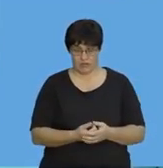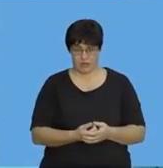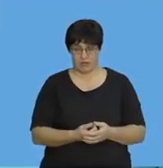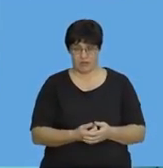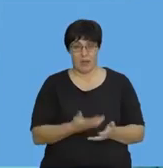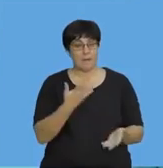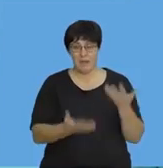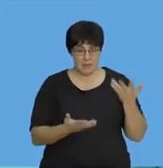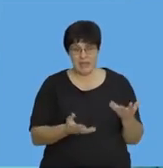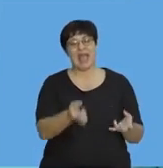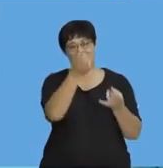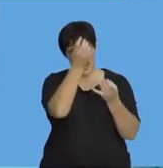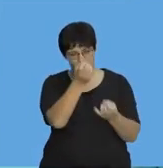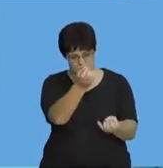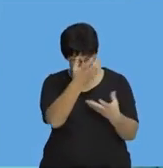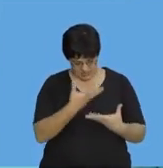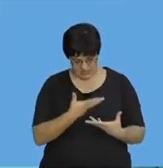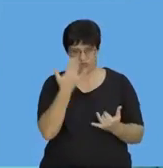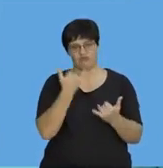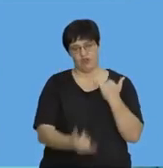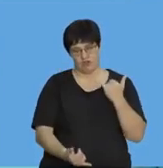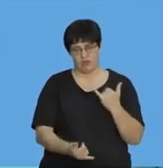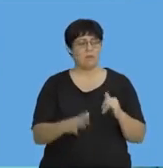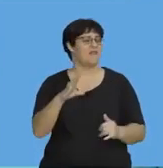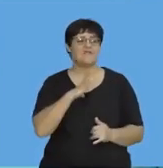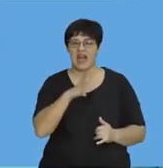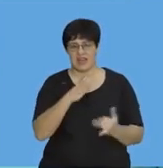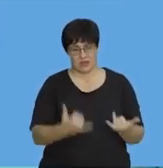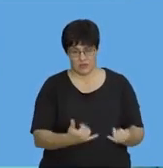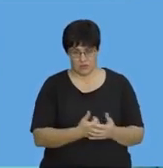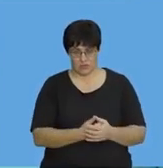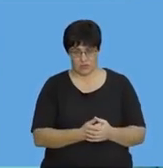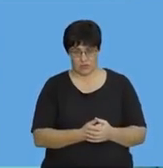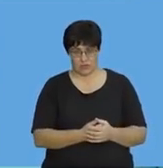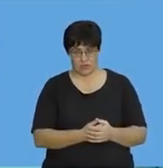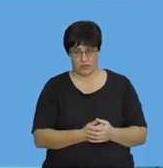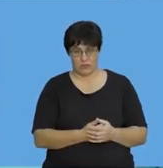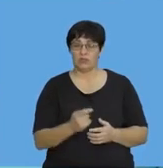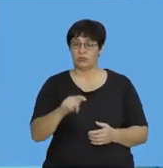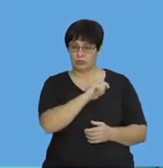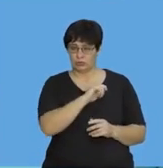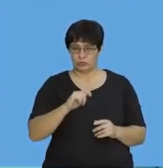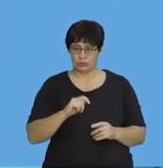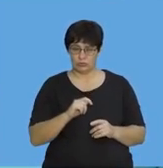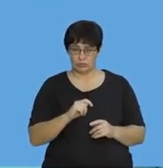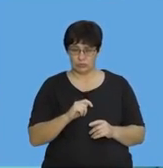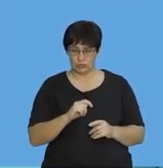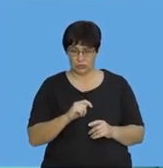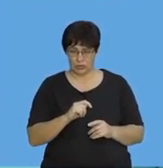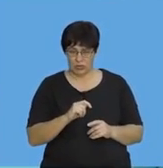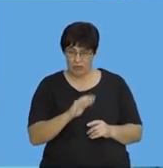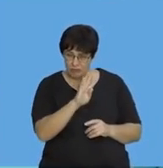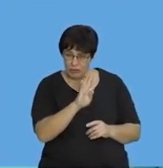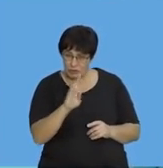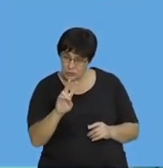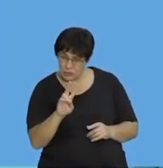There must be something wrong with the information I gave you. It's fine for now, but in the real world, soccer balls are not